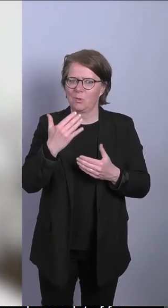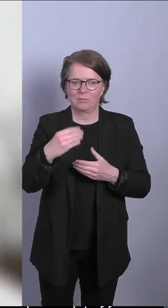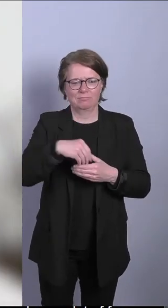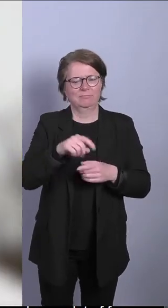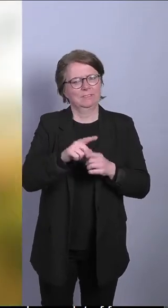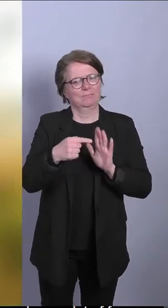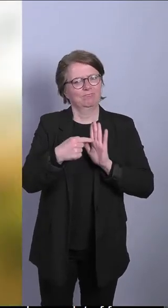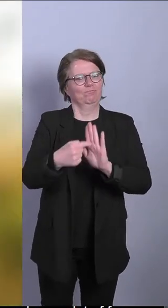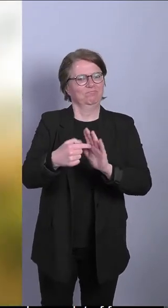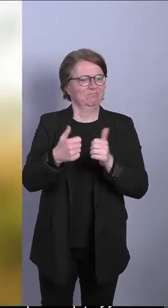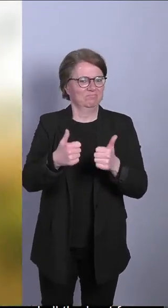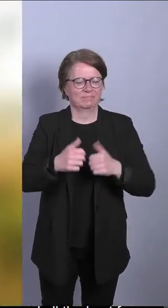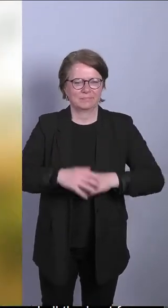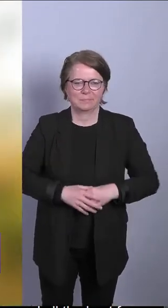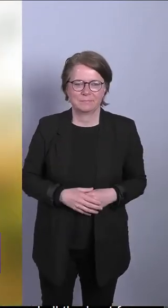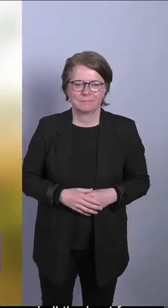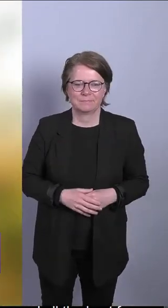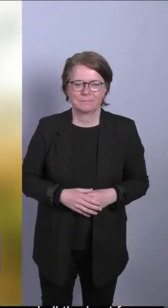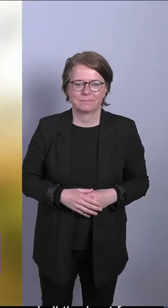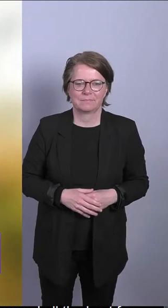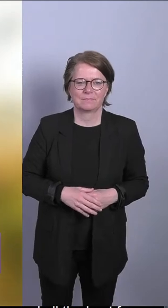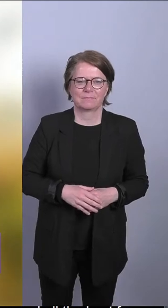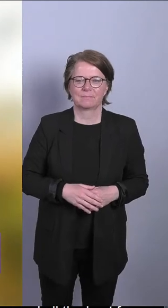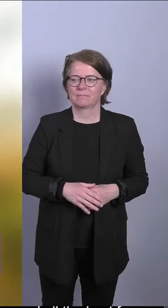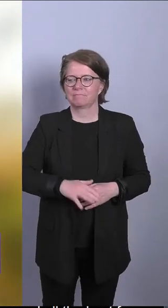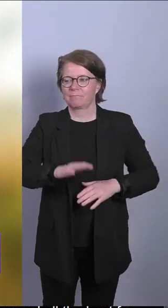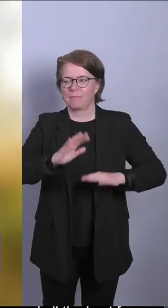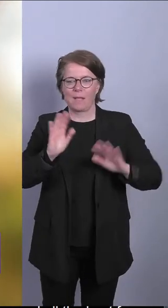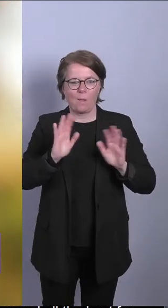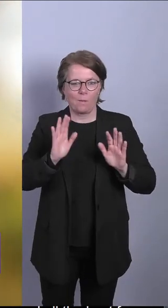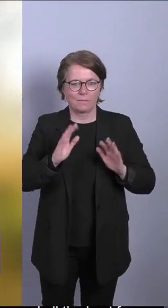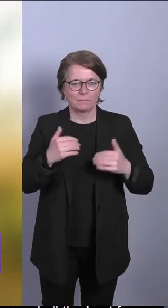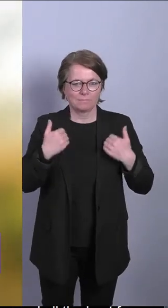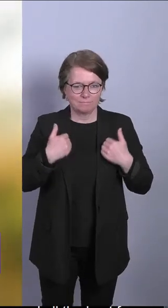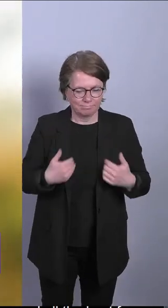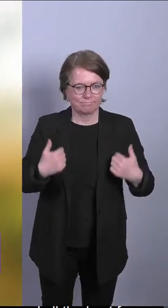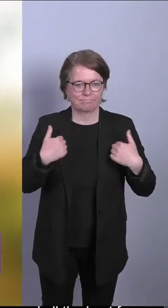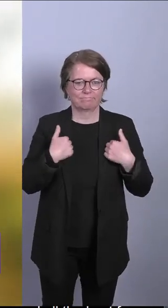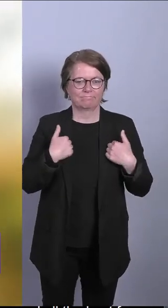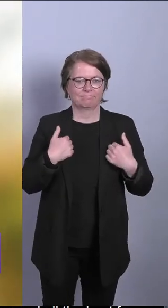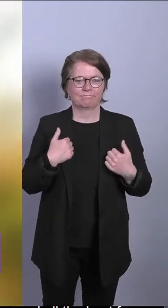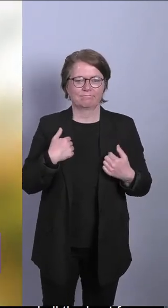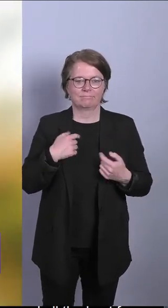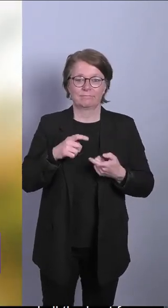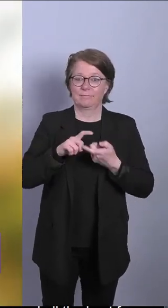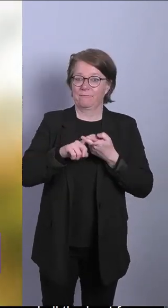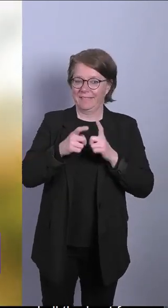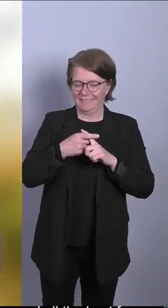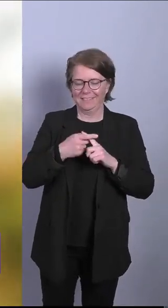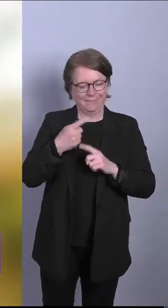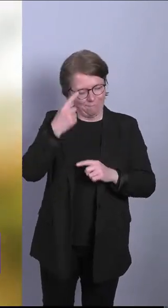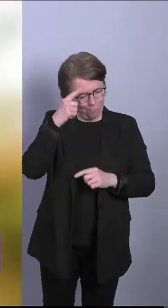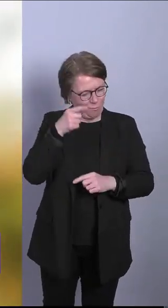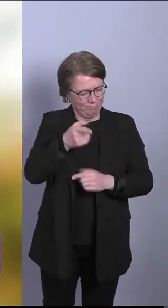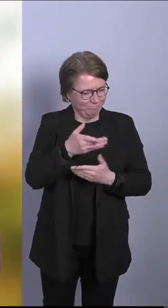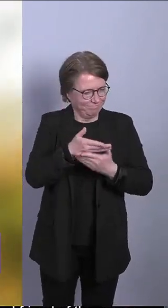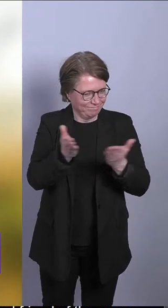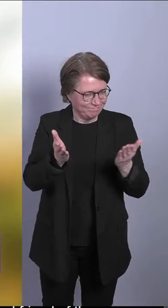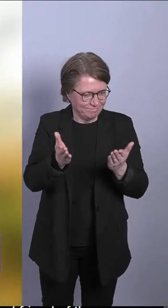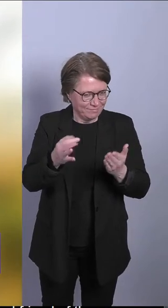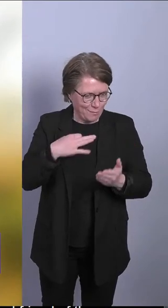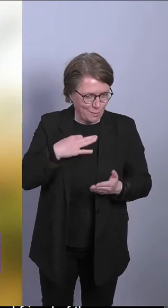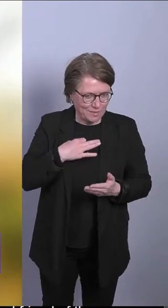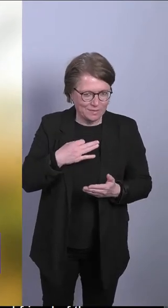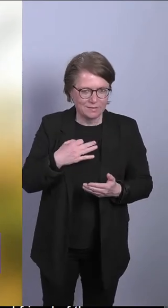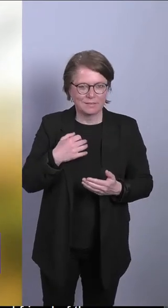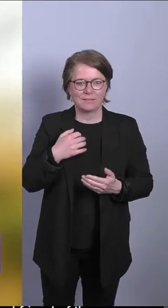for inclusion. Good luck and above all, have fun on the road to Berlin. Dear volunteers, my name is Björn Kroner and I'm a friend of the Games and would like to thank